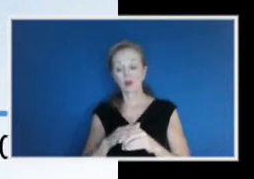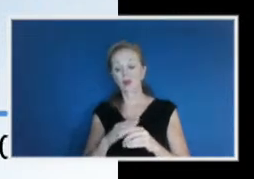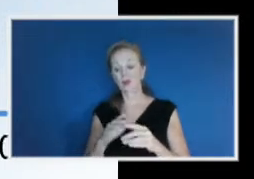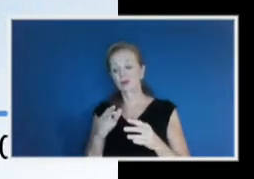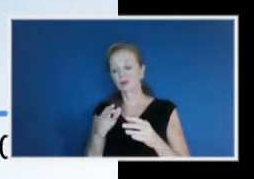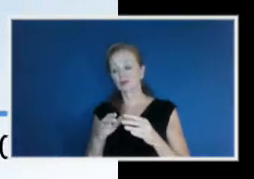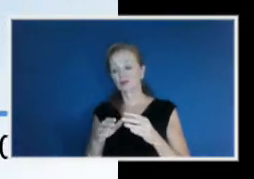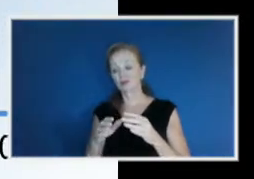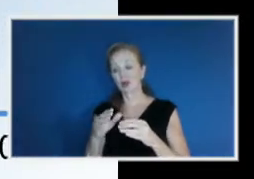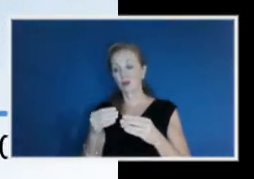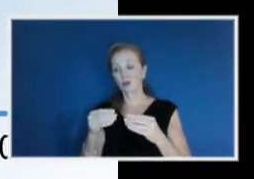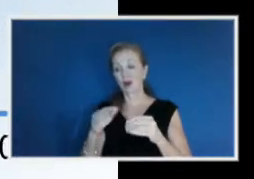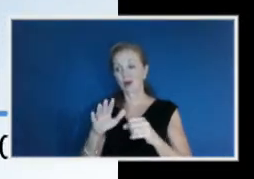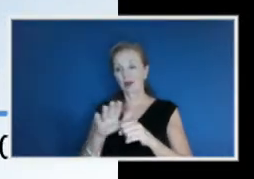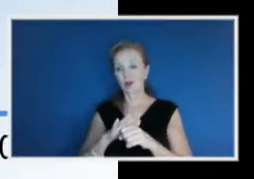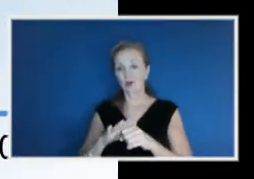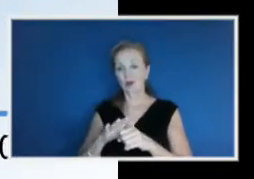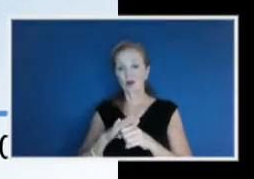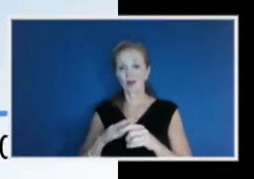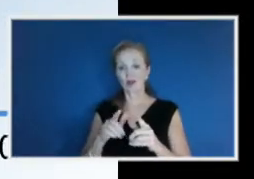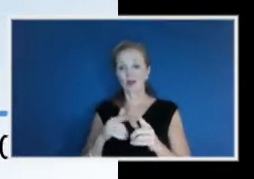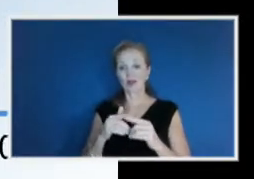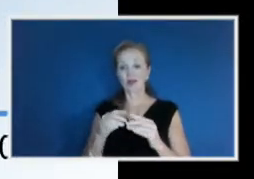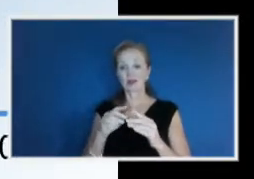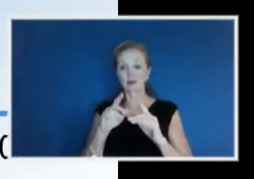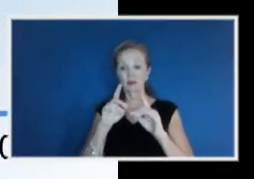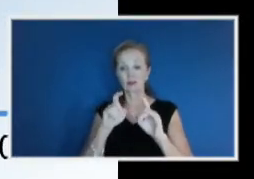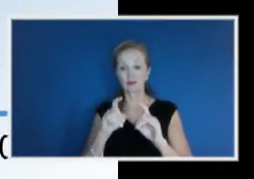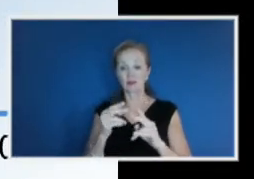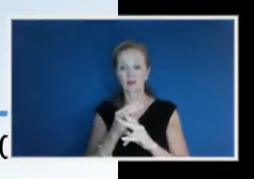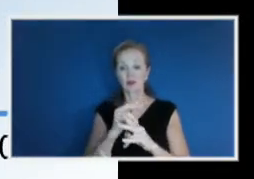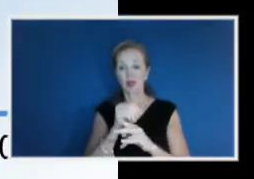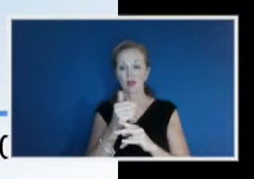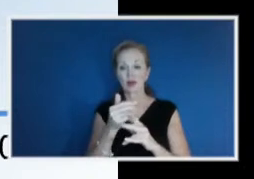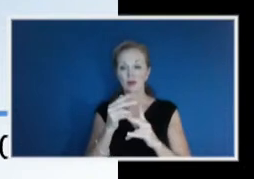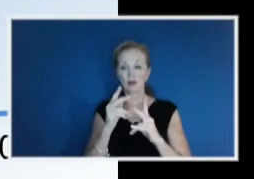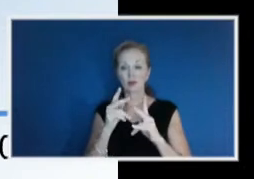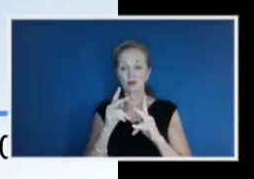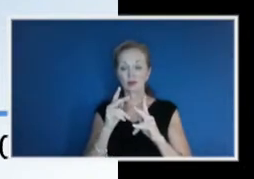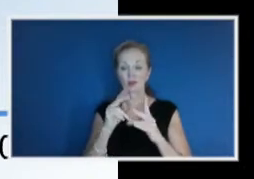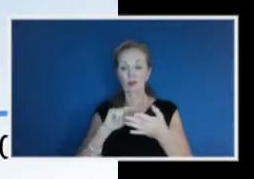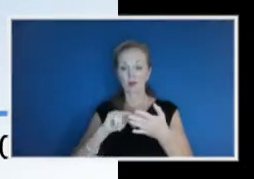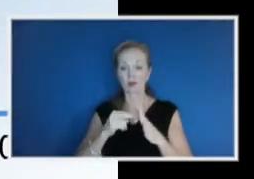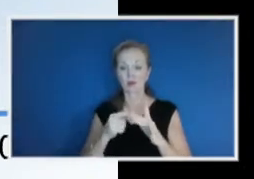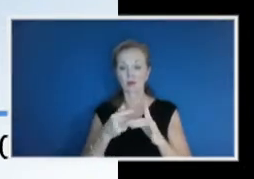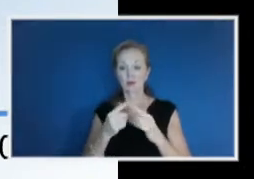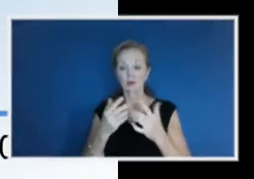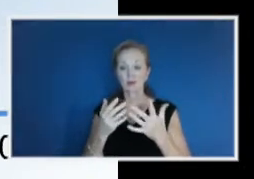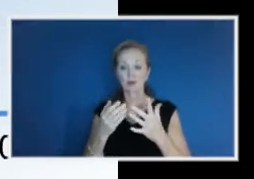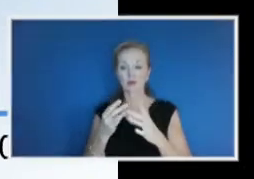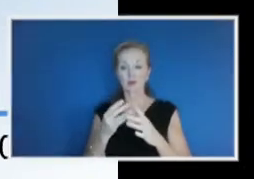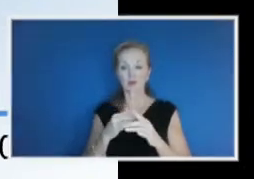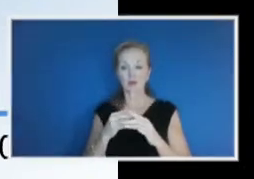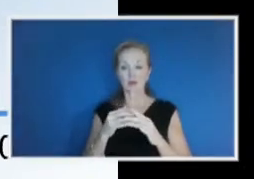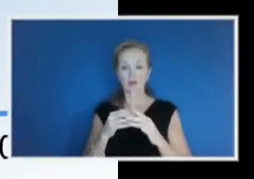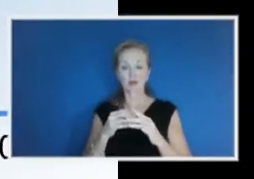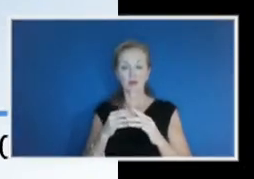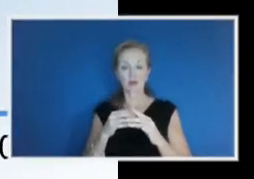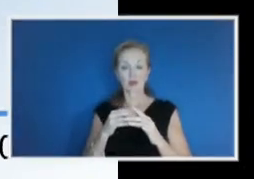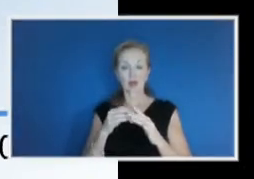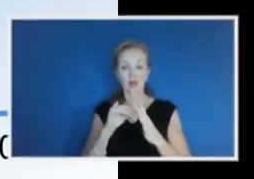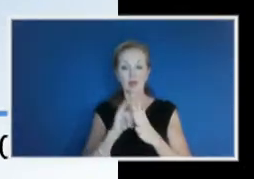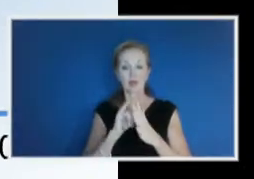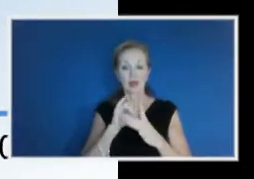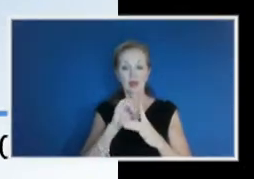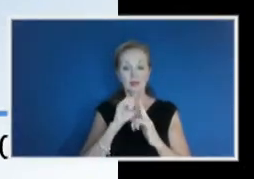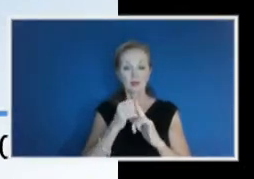market area that the census uses for other purposes, but often it does not. And in this case, based on